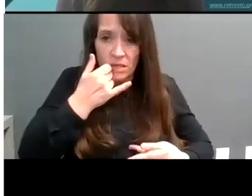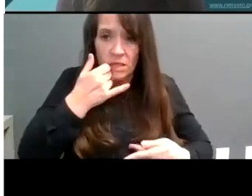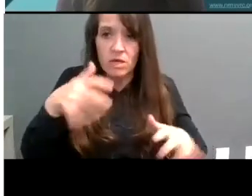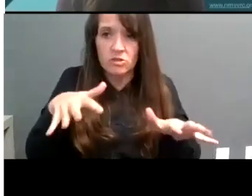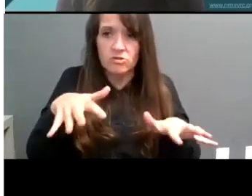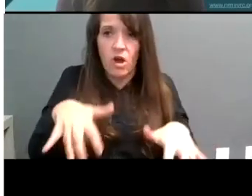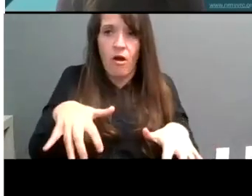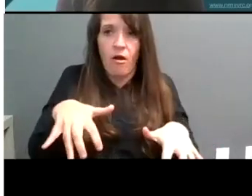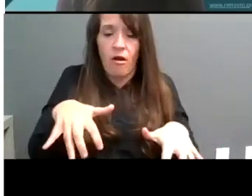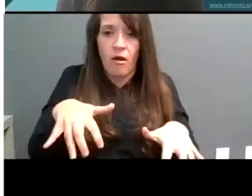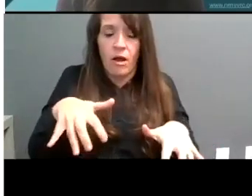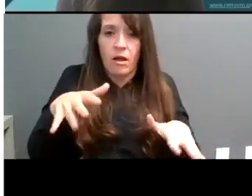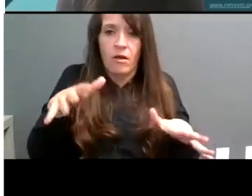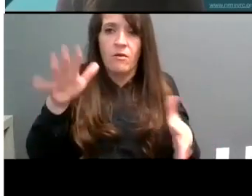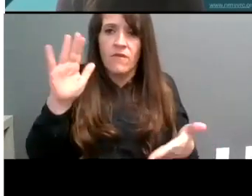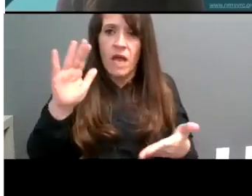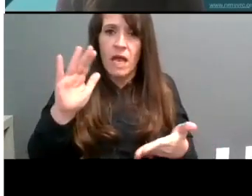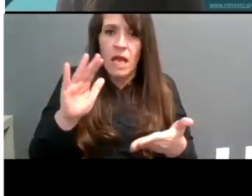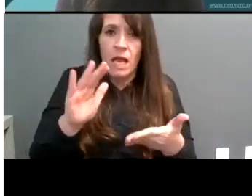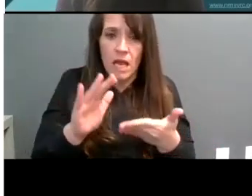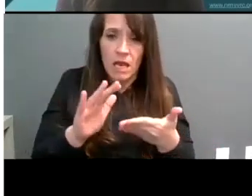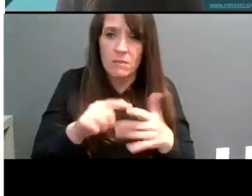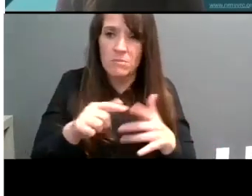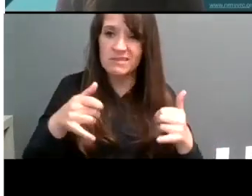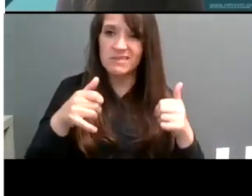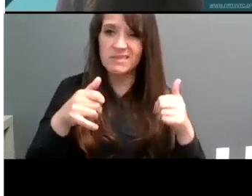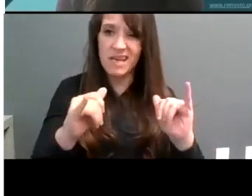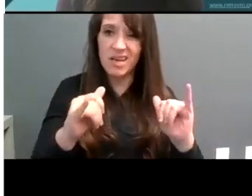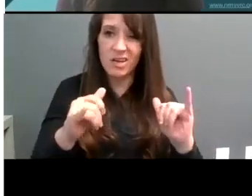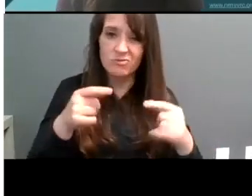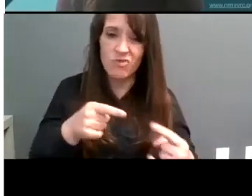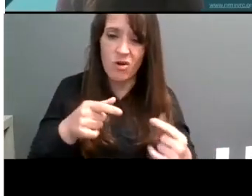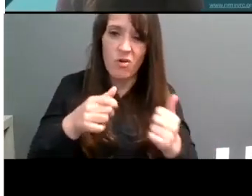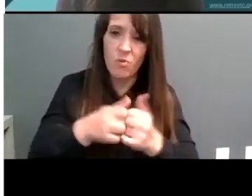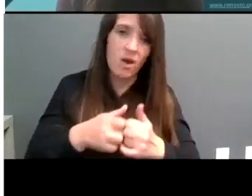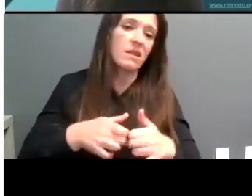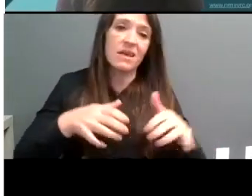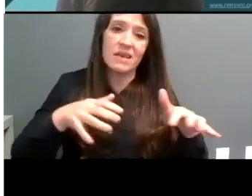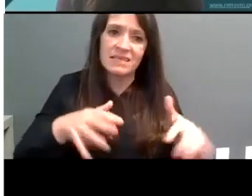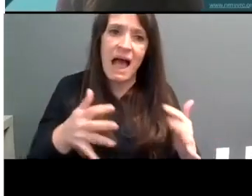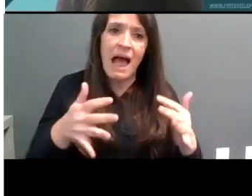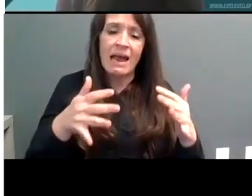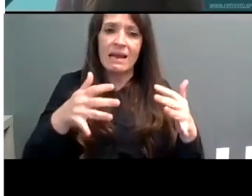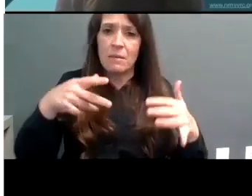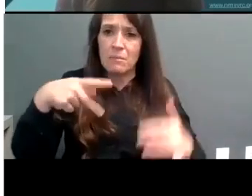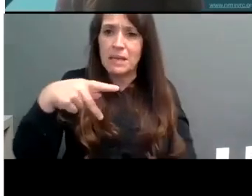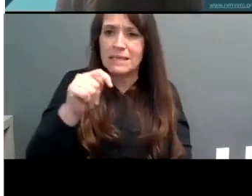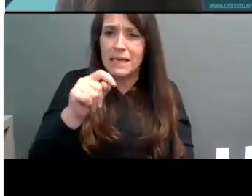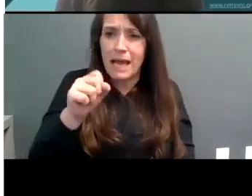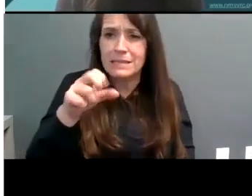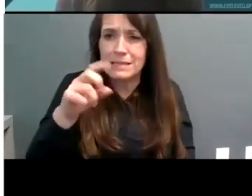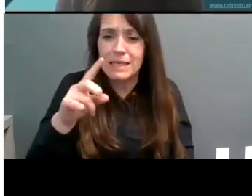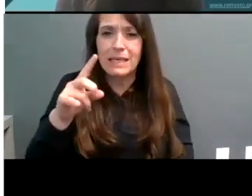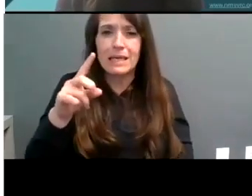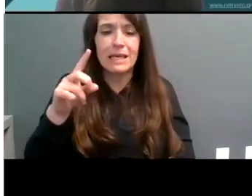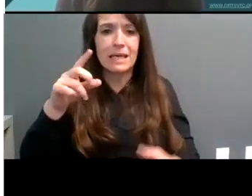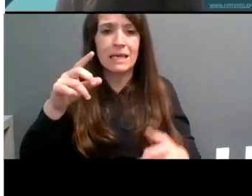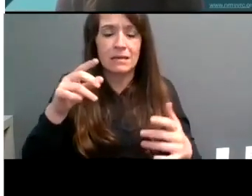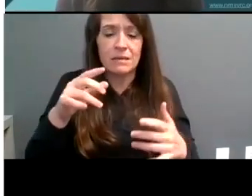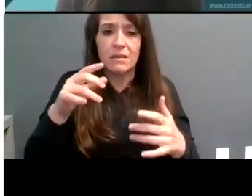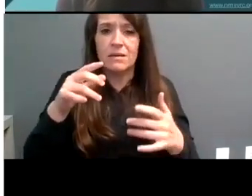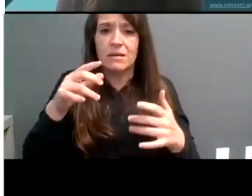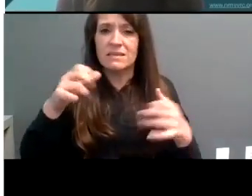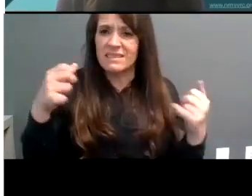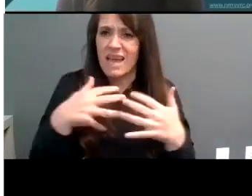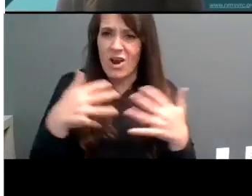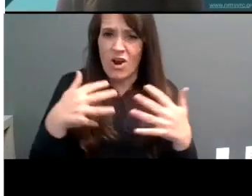with anxiety, panic attacks, depression, and undiagnosed PTSD. I also found myself struggling at times to complete even